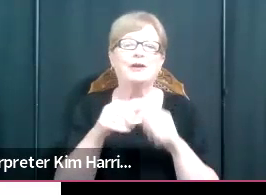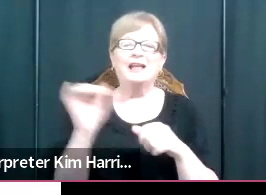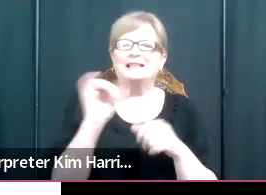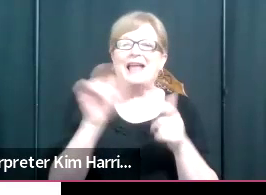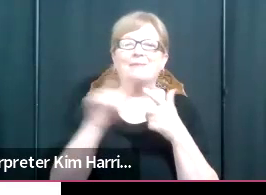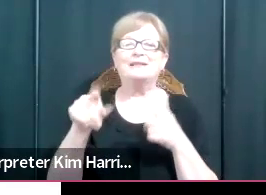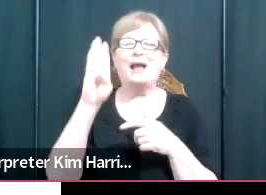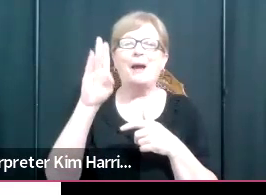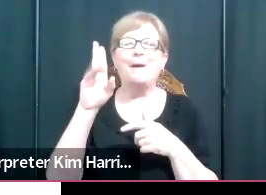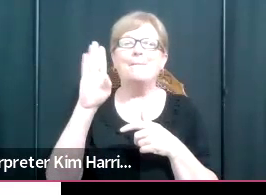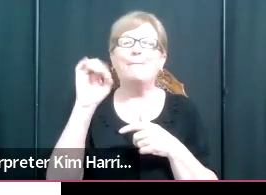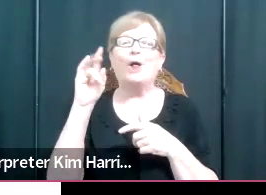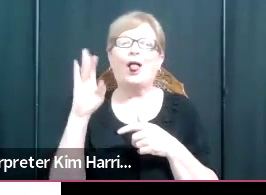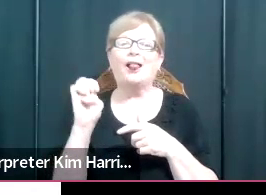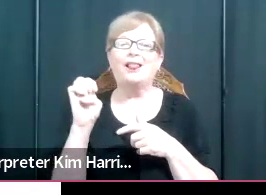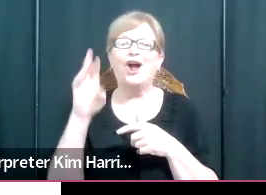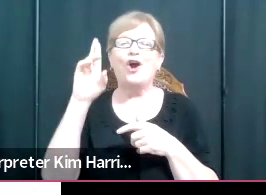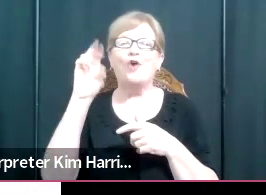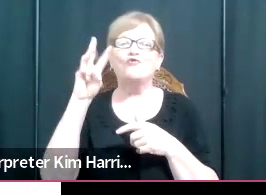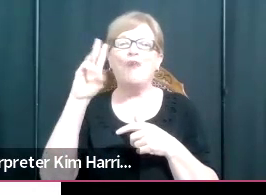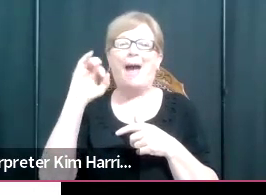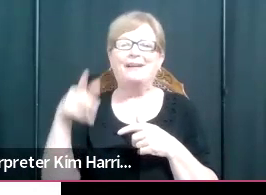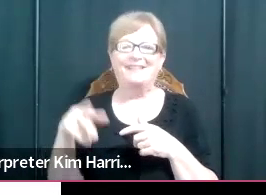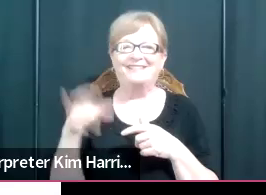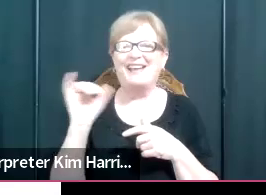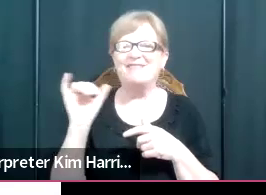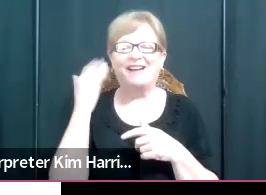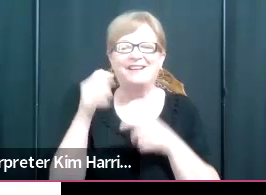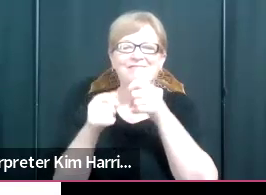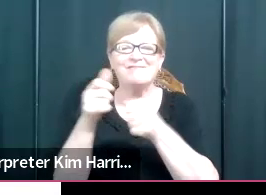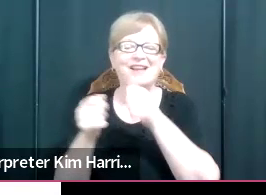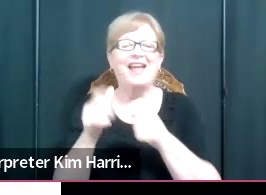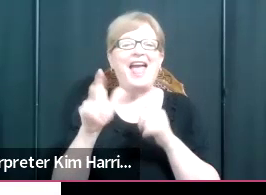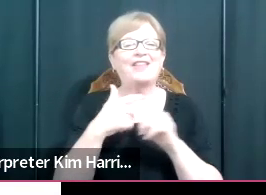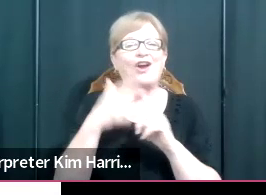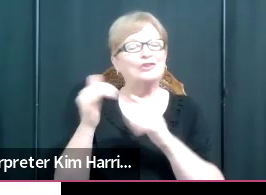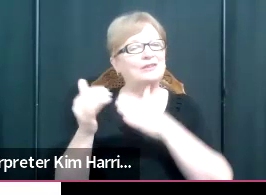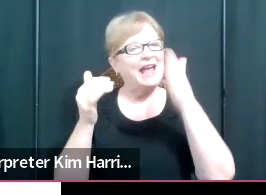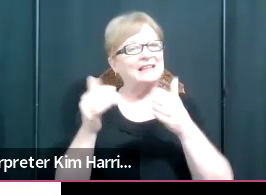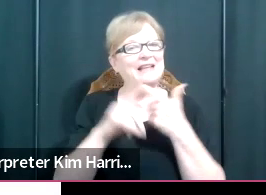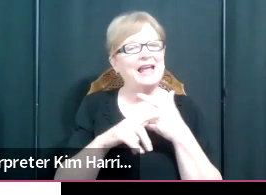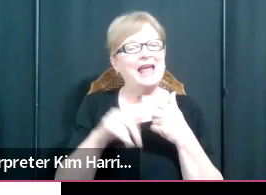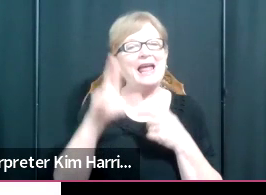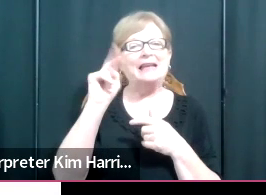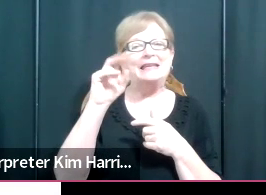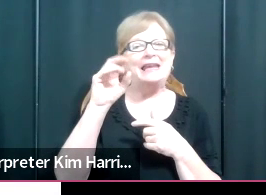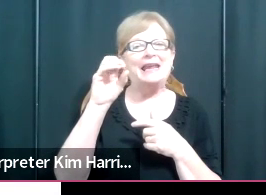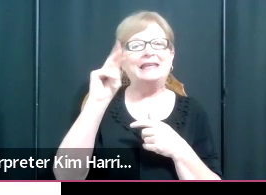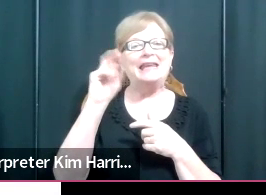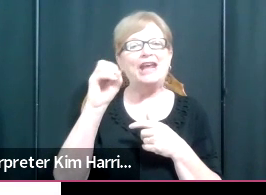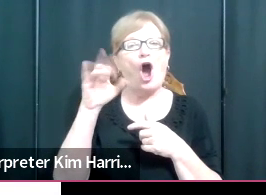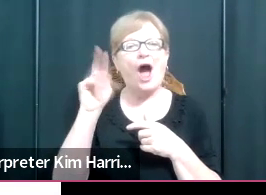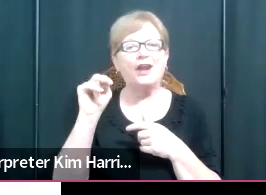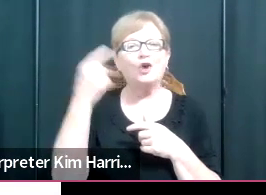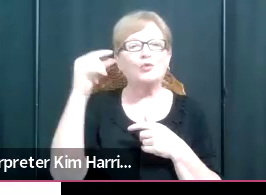if you will. To the left of that, there's this really interesting neon green plastic 3D fidget